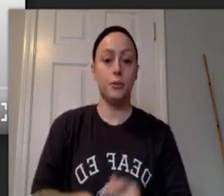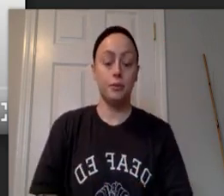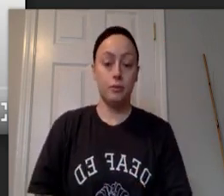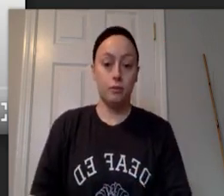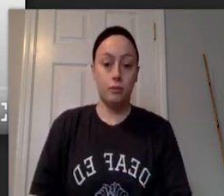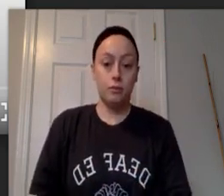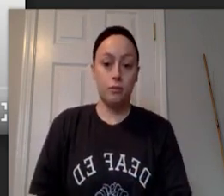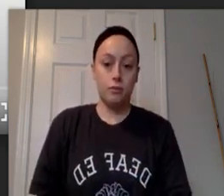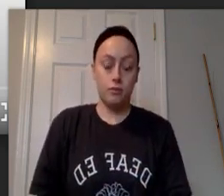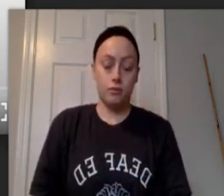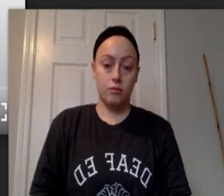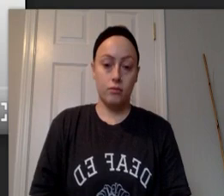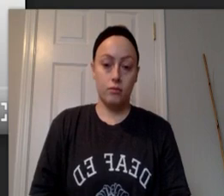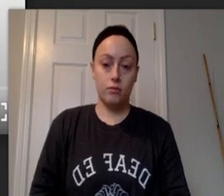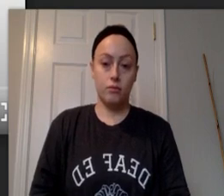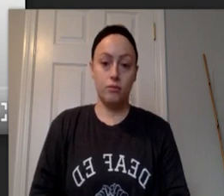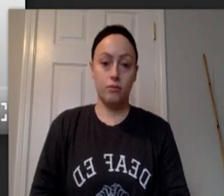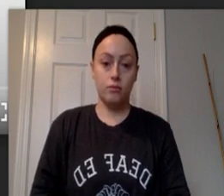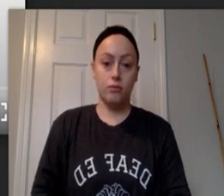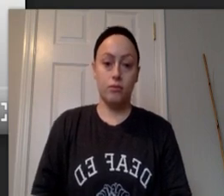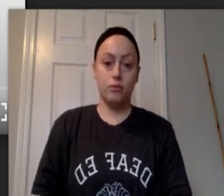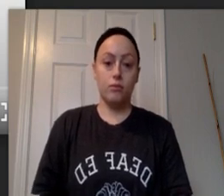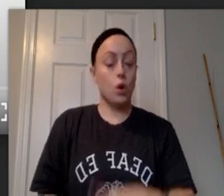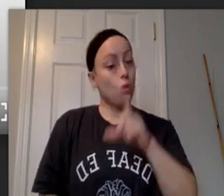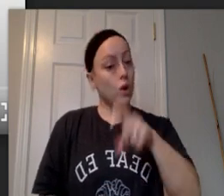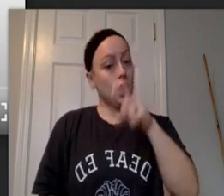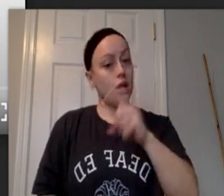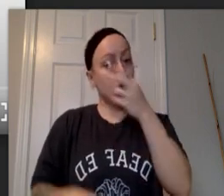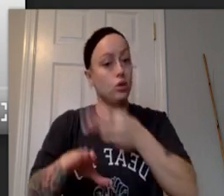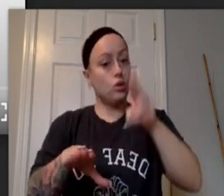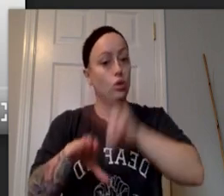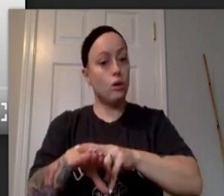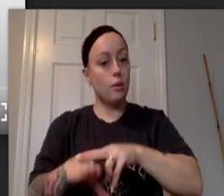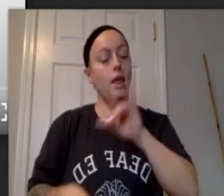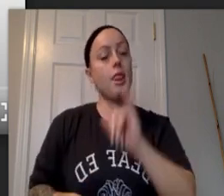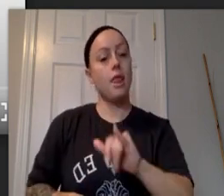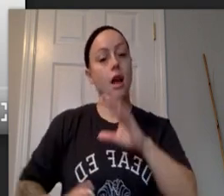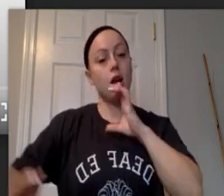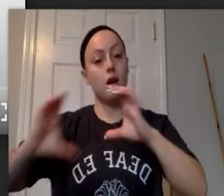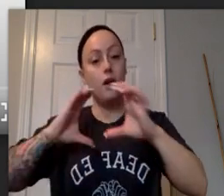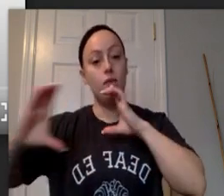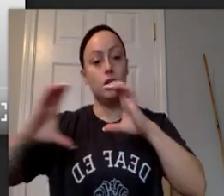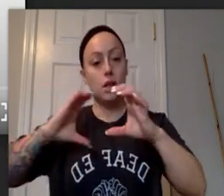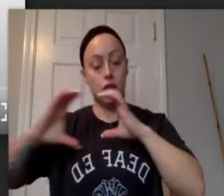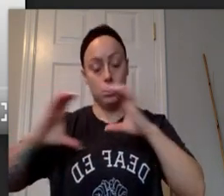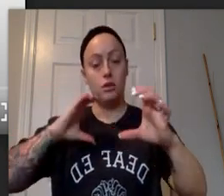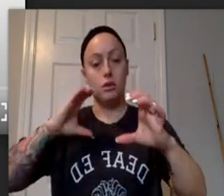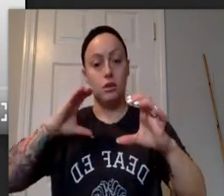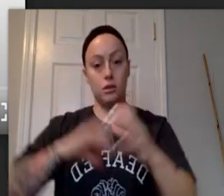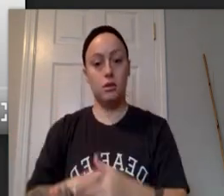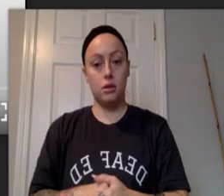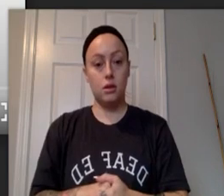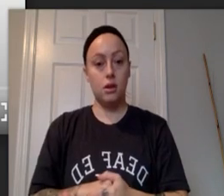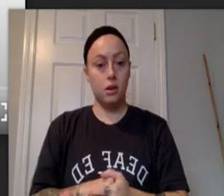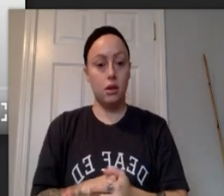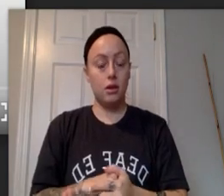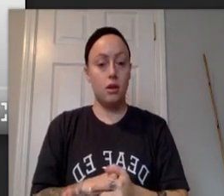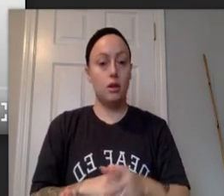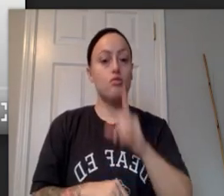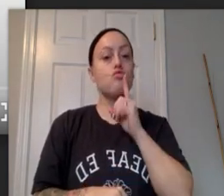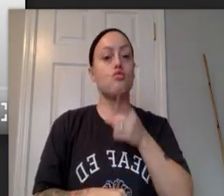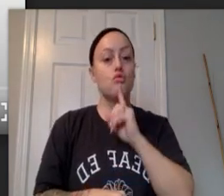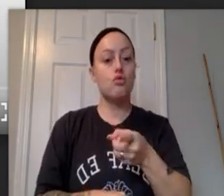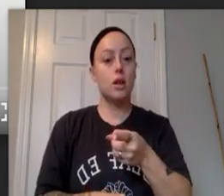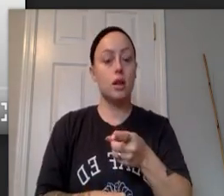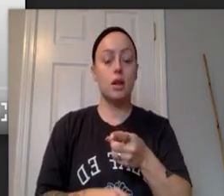And how do we do that? We normalize that conversation and we bring it to the forefront of that topic, and really